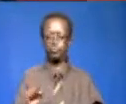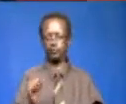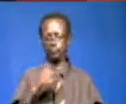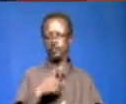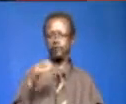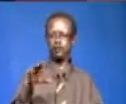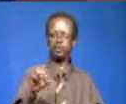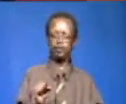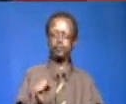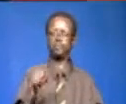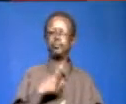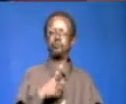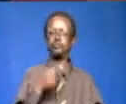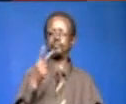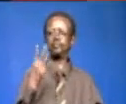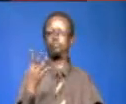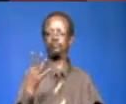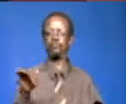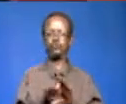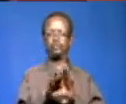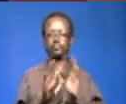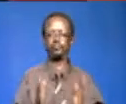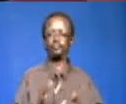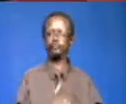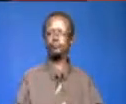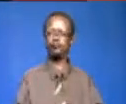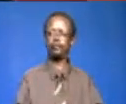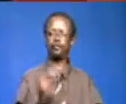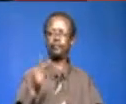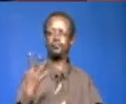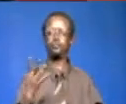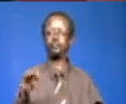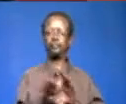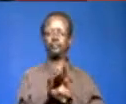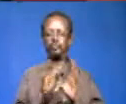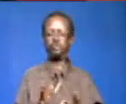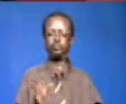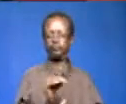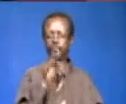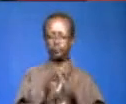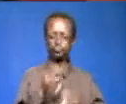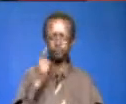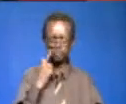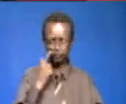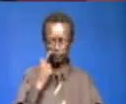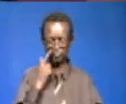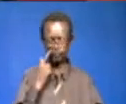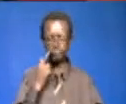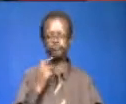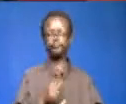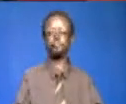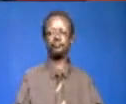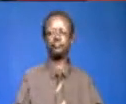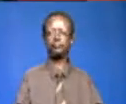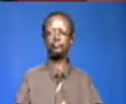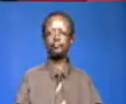now consisting of 24 members, Madam Speaker. 24 members. And if you look at the composition of this cabinet, Madam Speaker, of these